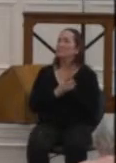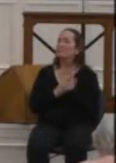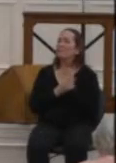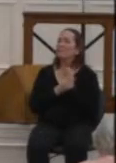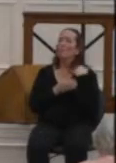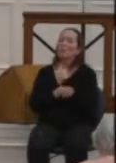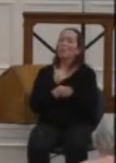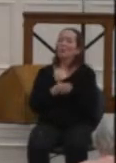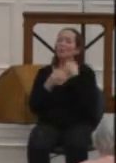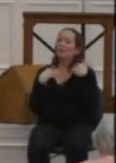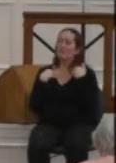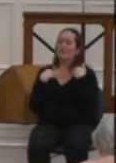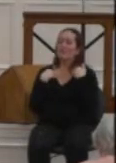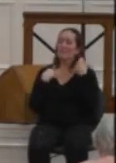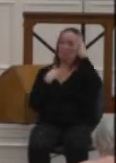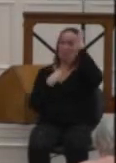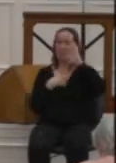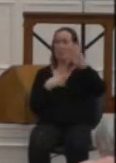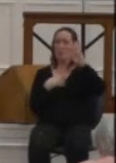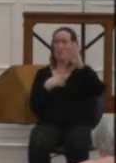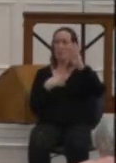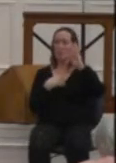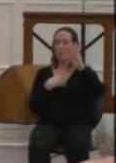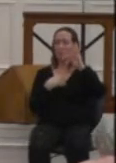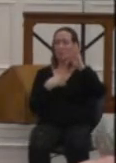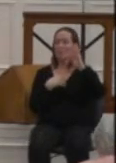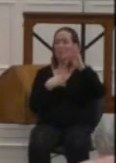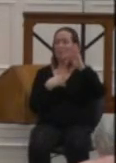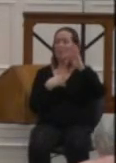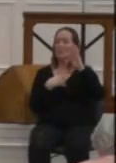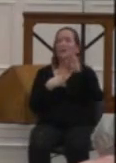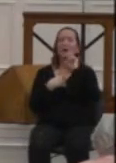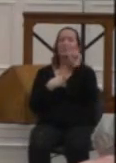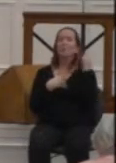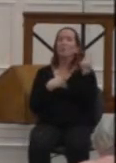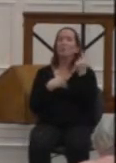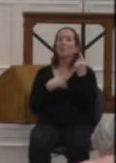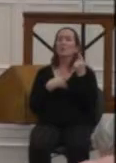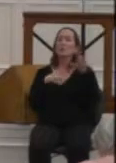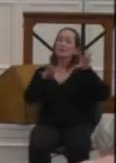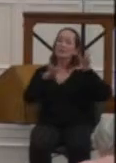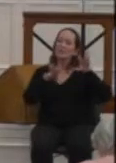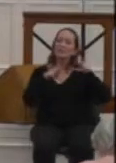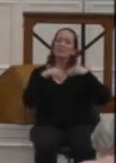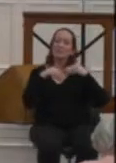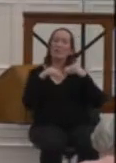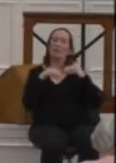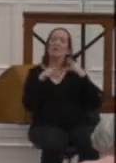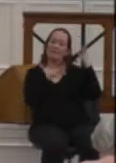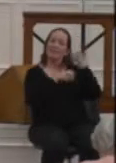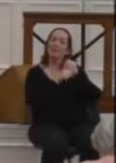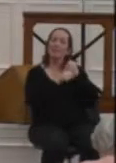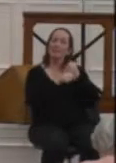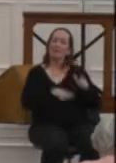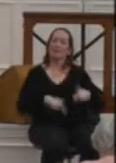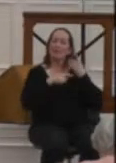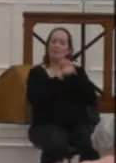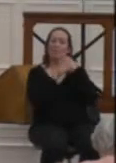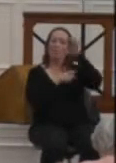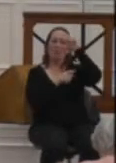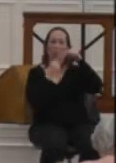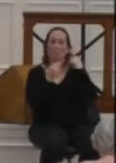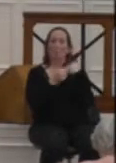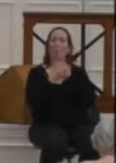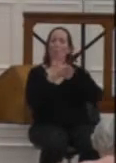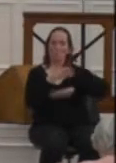the privilege not only of receiving life from God when we are conceived and